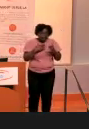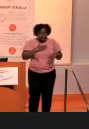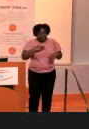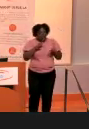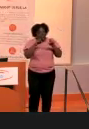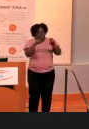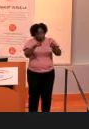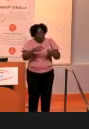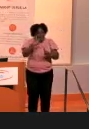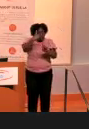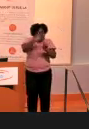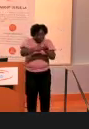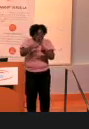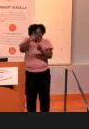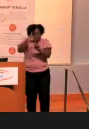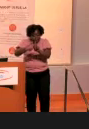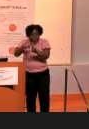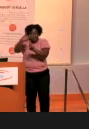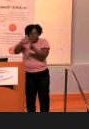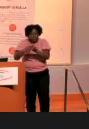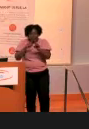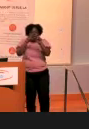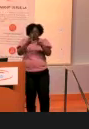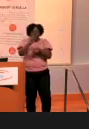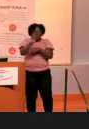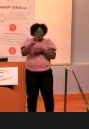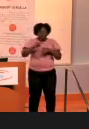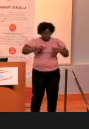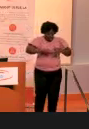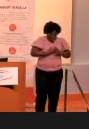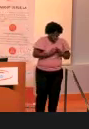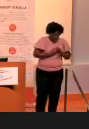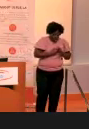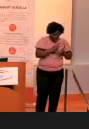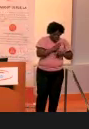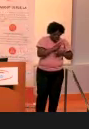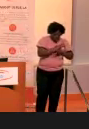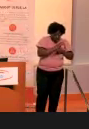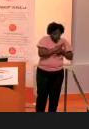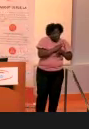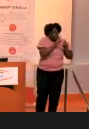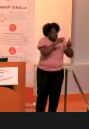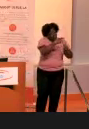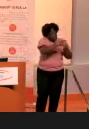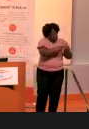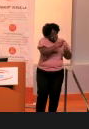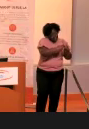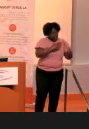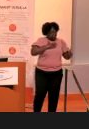think initially, as you're starting treatment, it should be at least every month that you should be getting blood work done, my editorial.